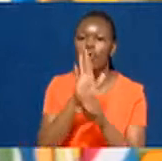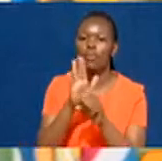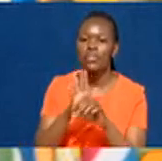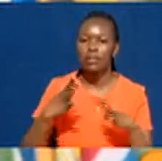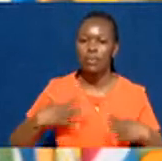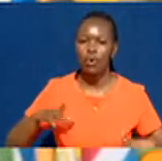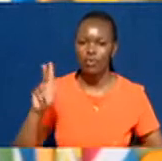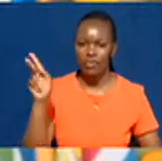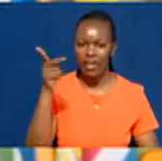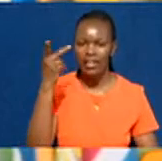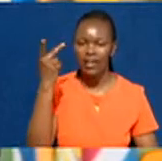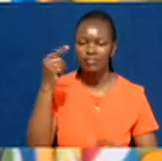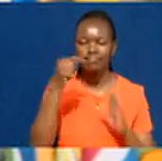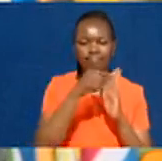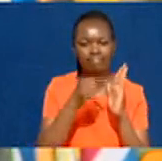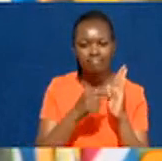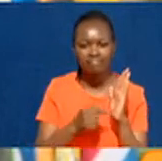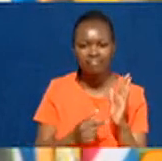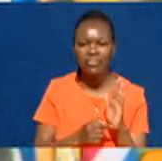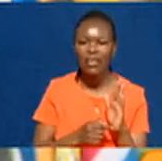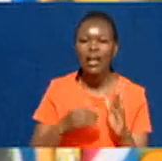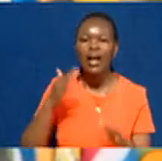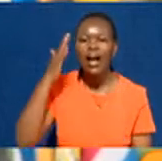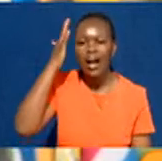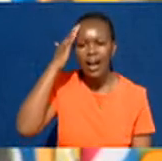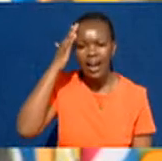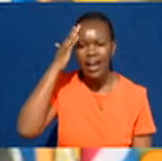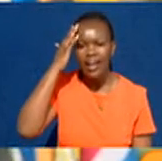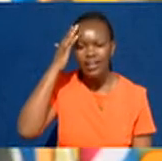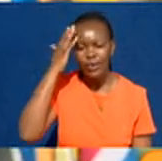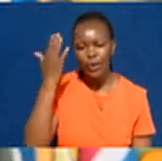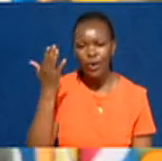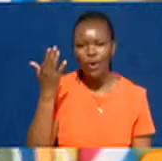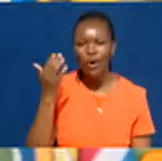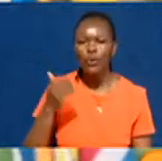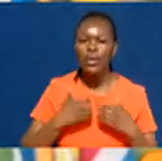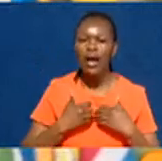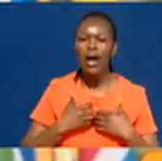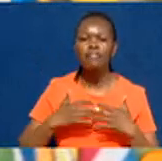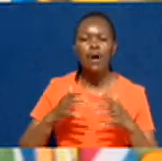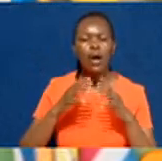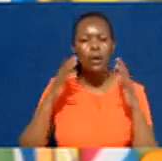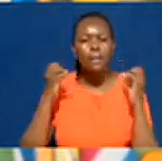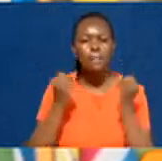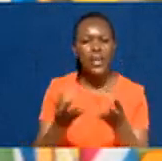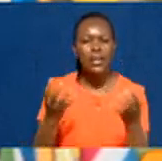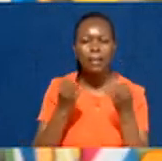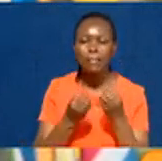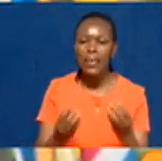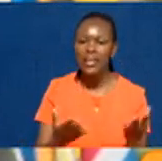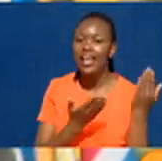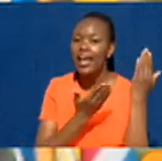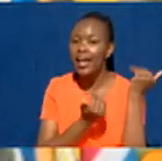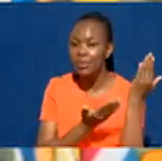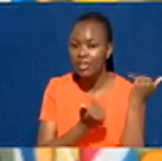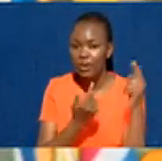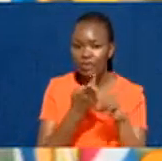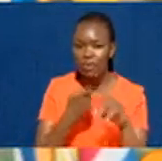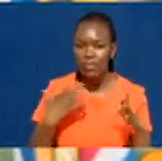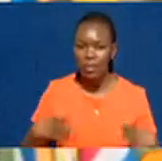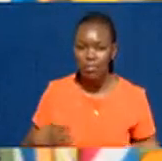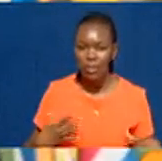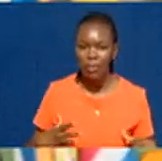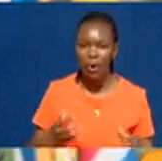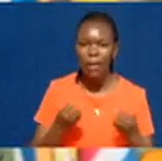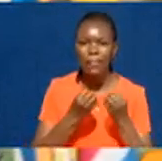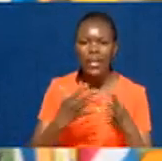know there is huge expectation. Many people are texting me and asking, when is